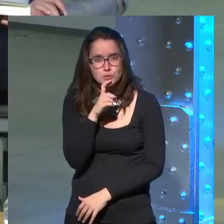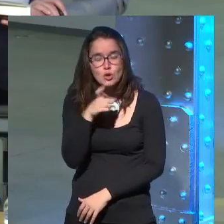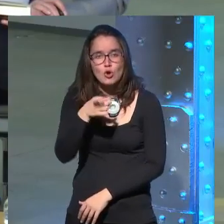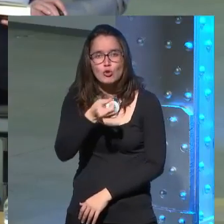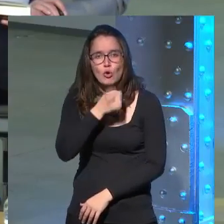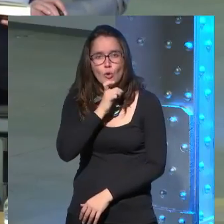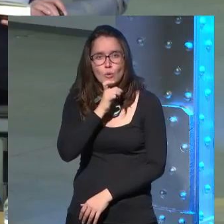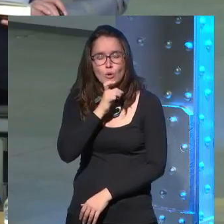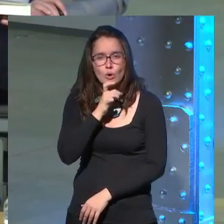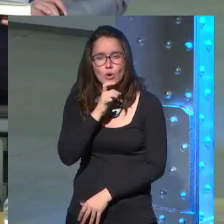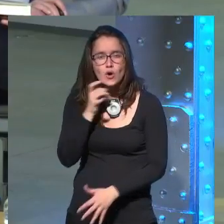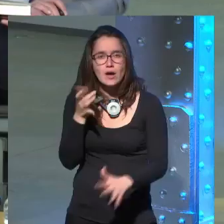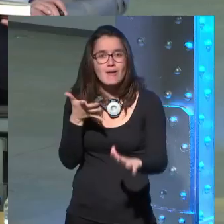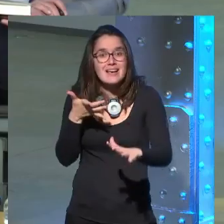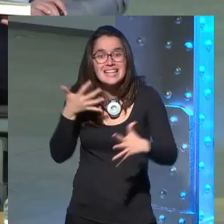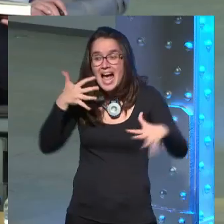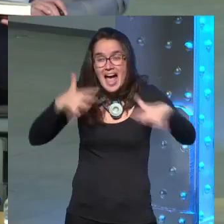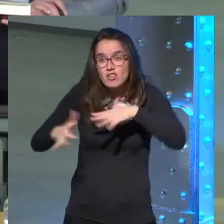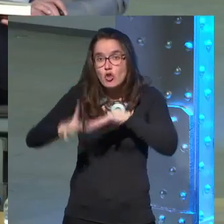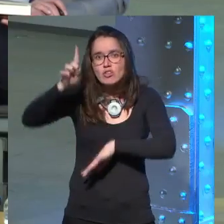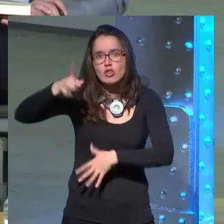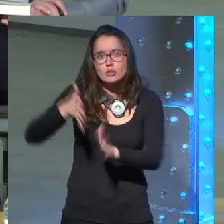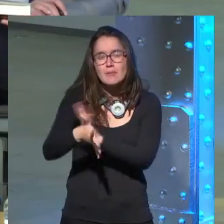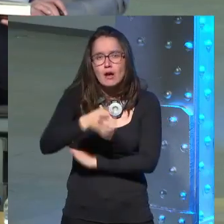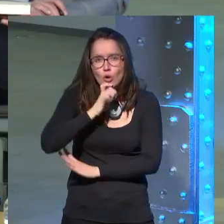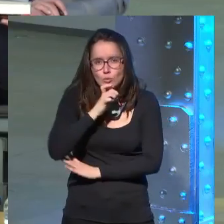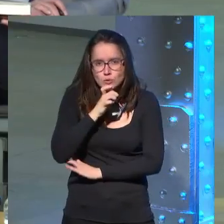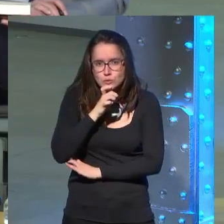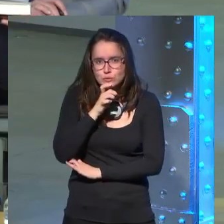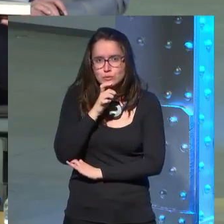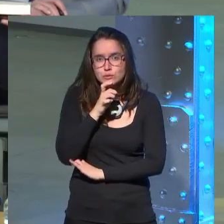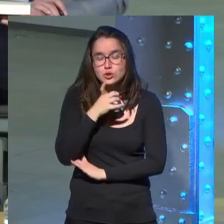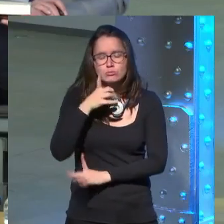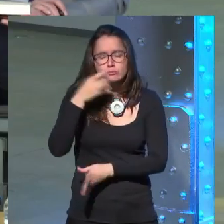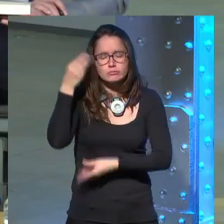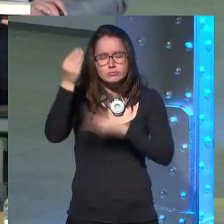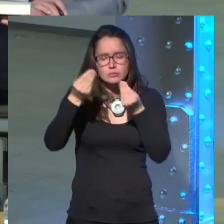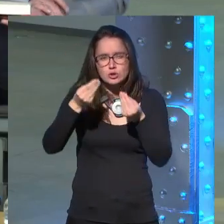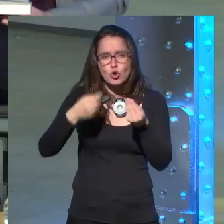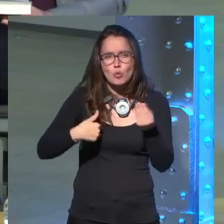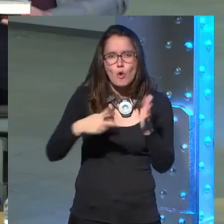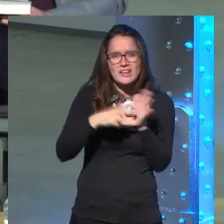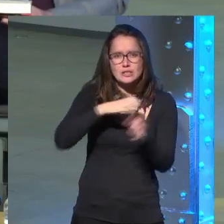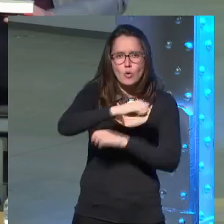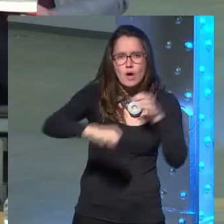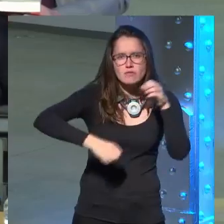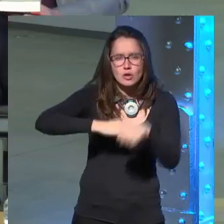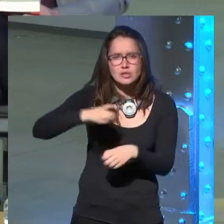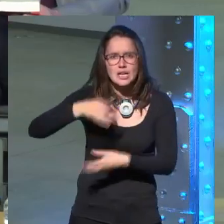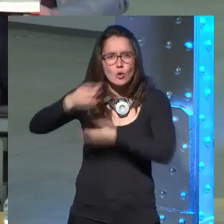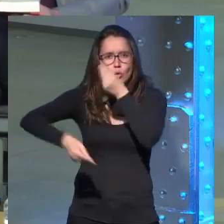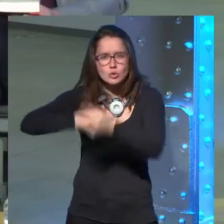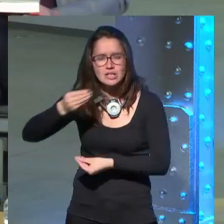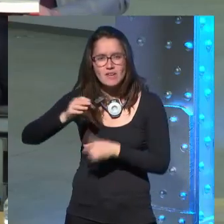the action? And I wondered, as a quantum physicist, was he going to use the kind of unknowability